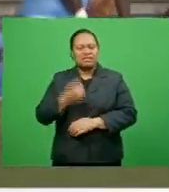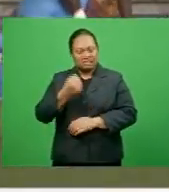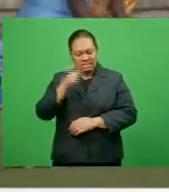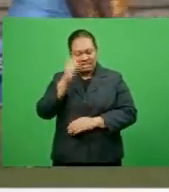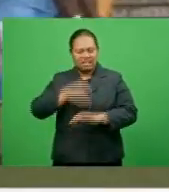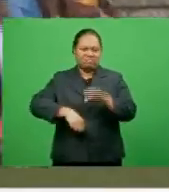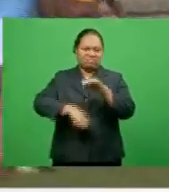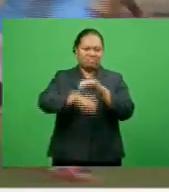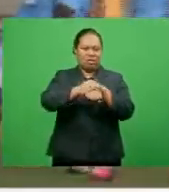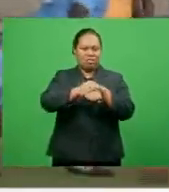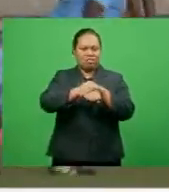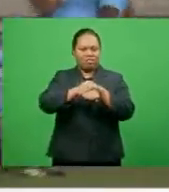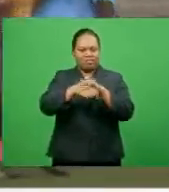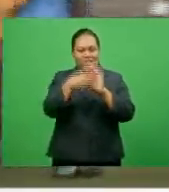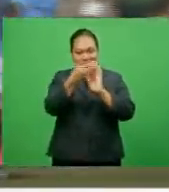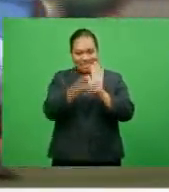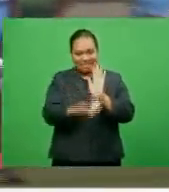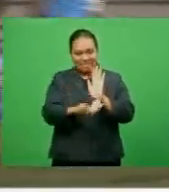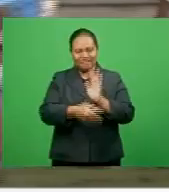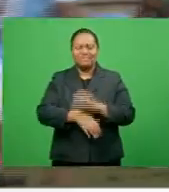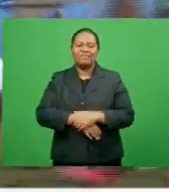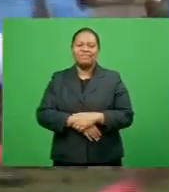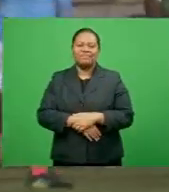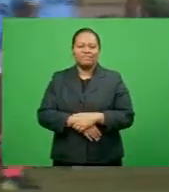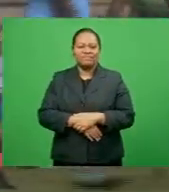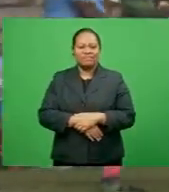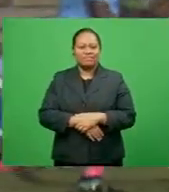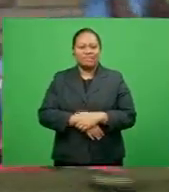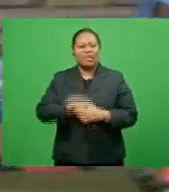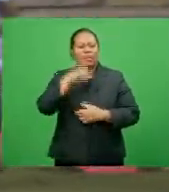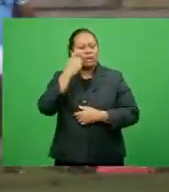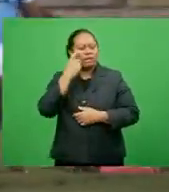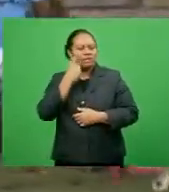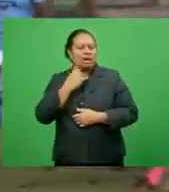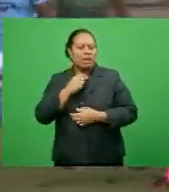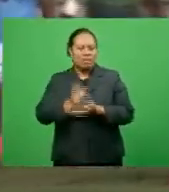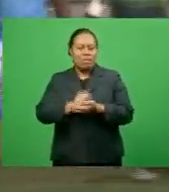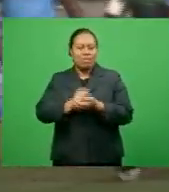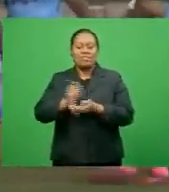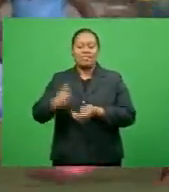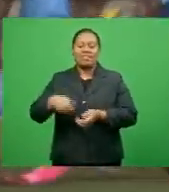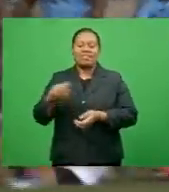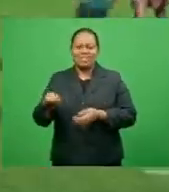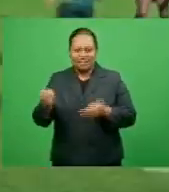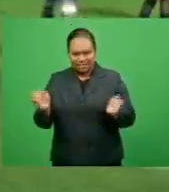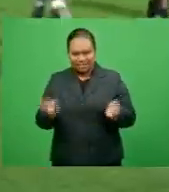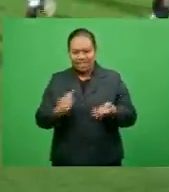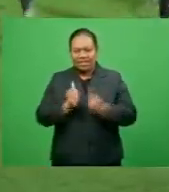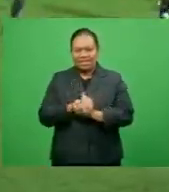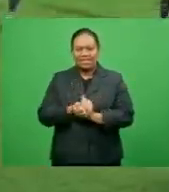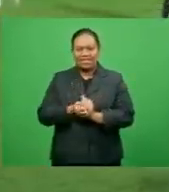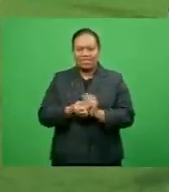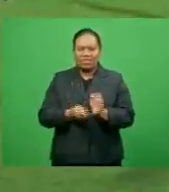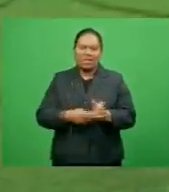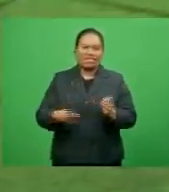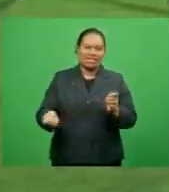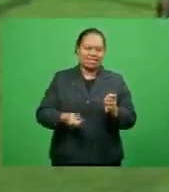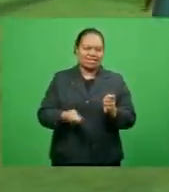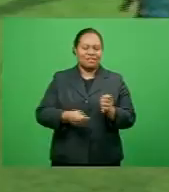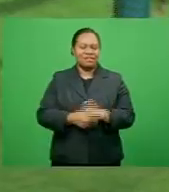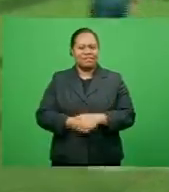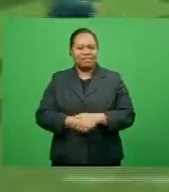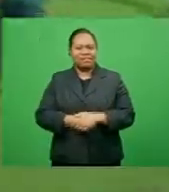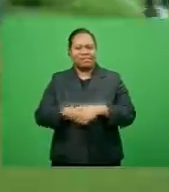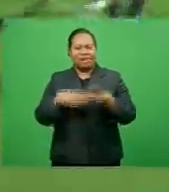table. But again, we will try and load up for our next week's game against Naita Siri. Tailevu head coach Samisoni